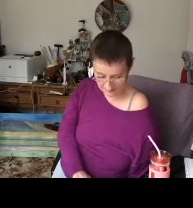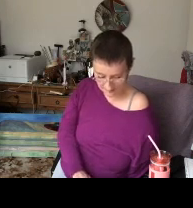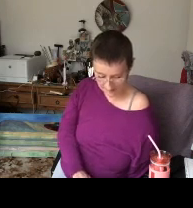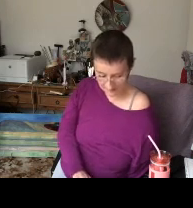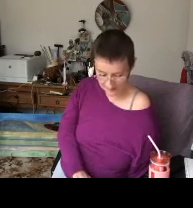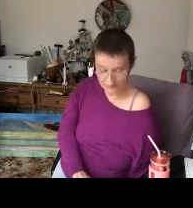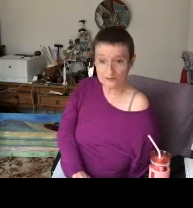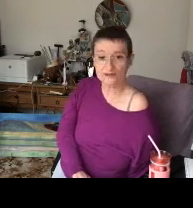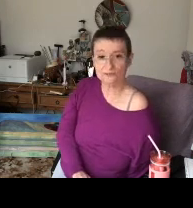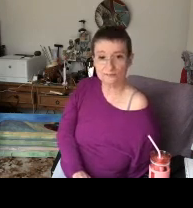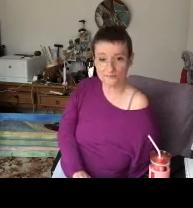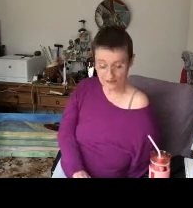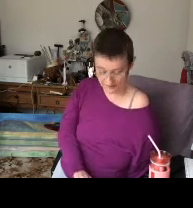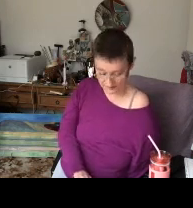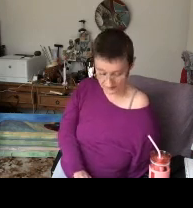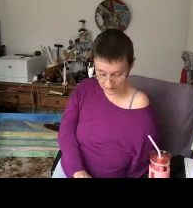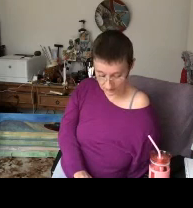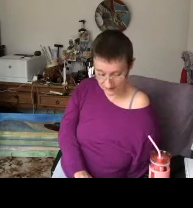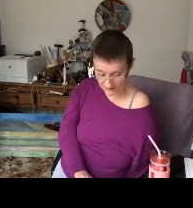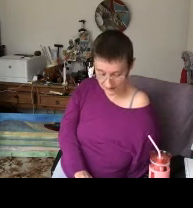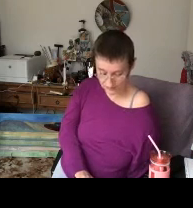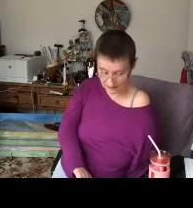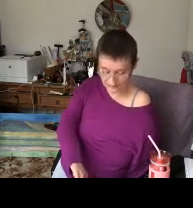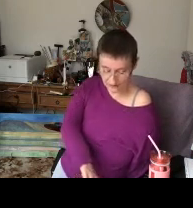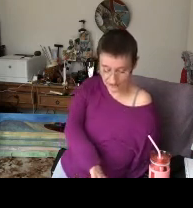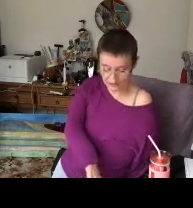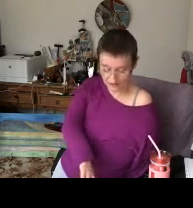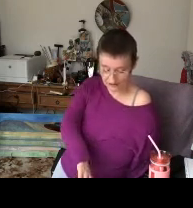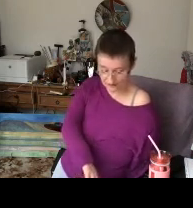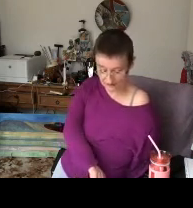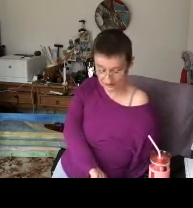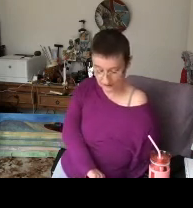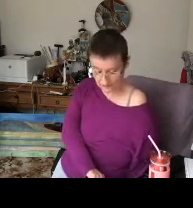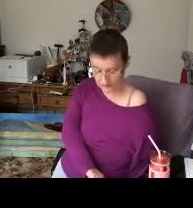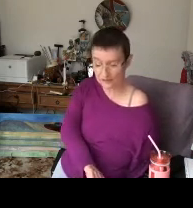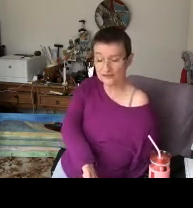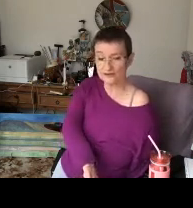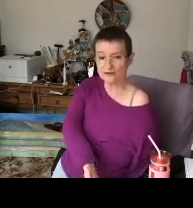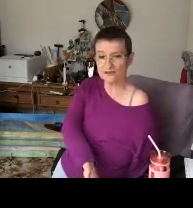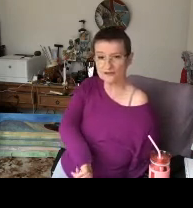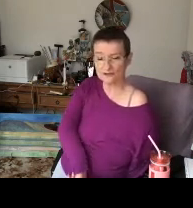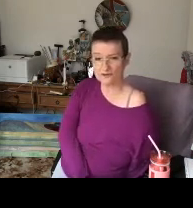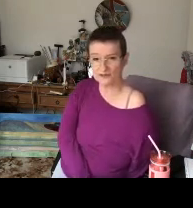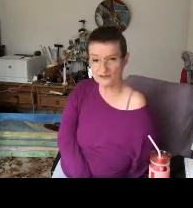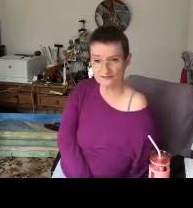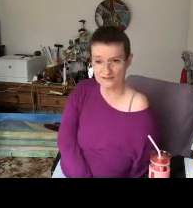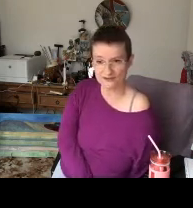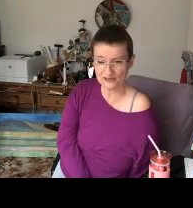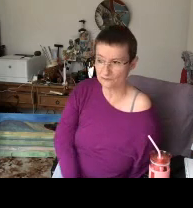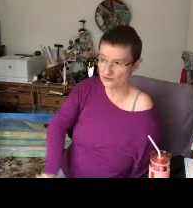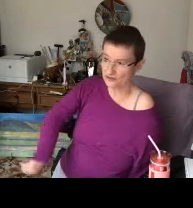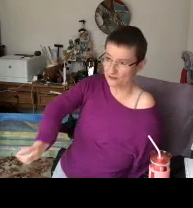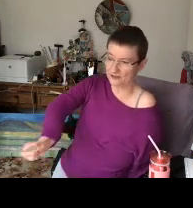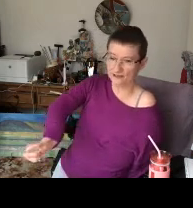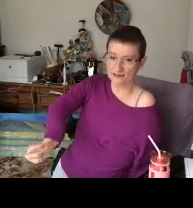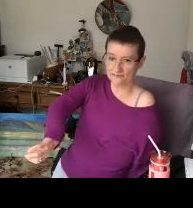touched there. So this one is, so again, this was kind of introducing the idea that I was kind of starting to use pieces of